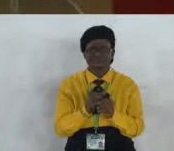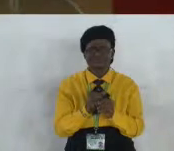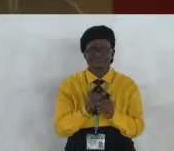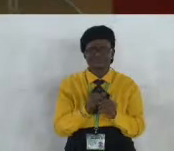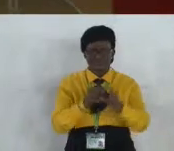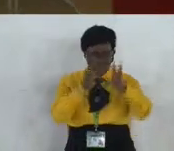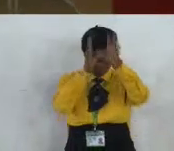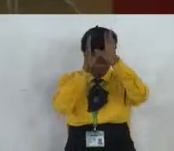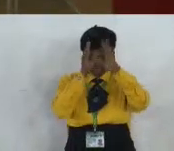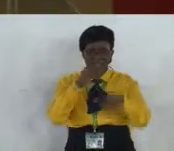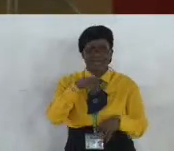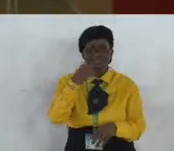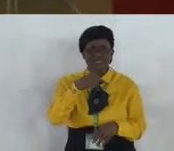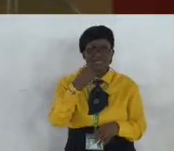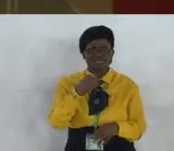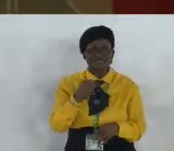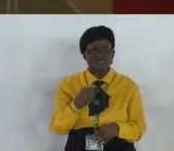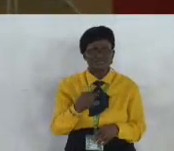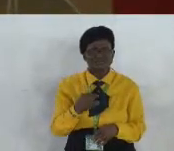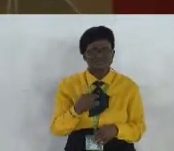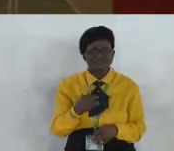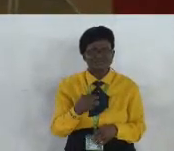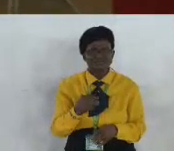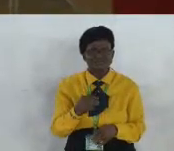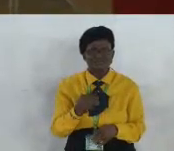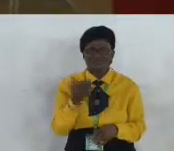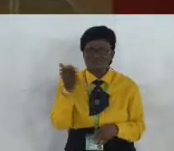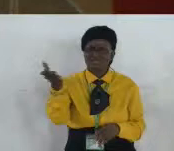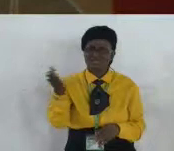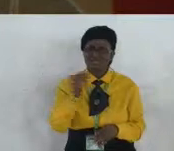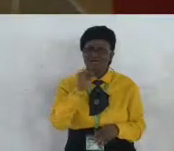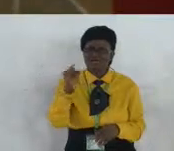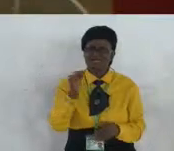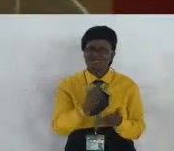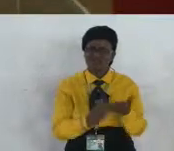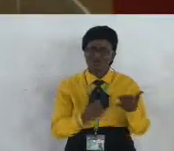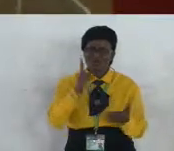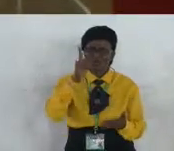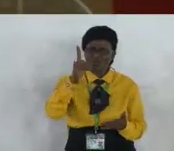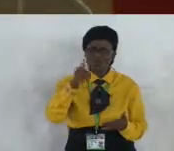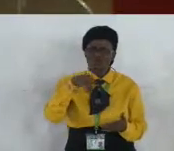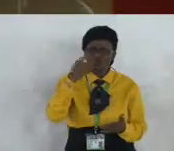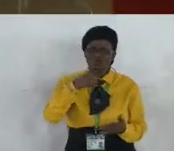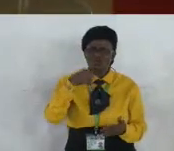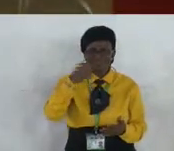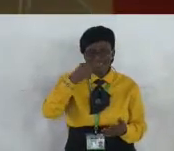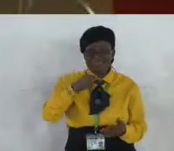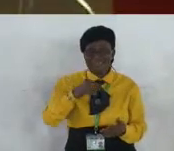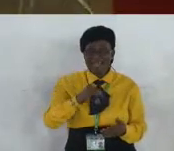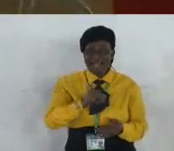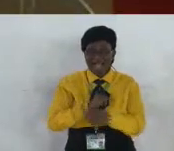Daddy says that someone said, I didn't mention the womb.